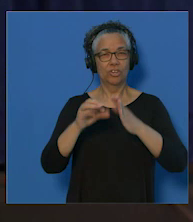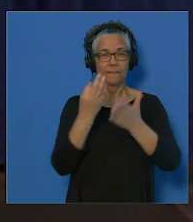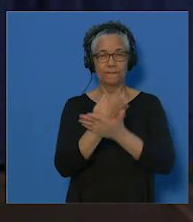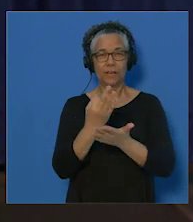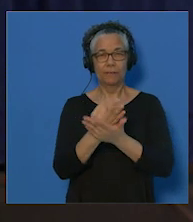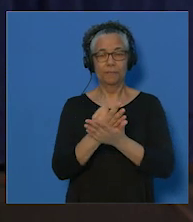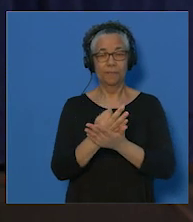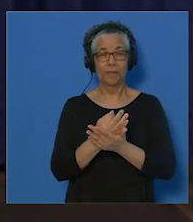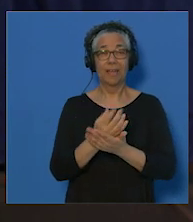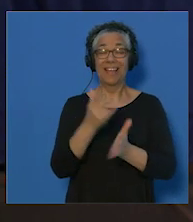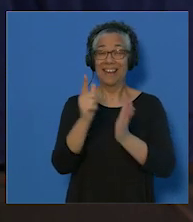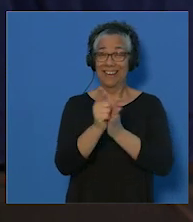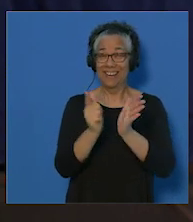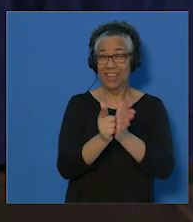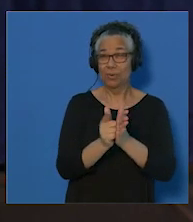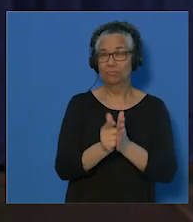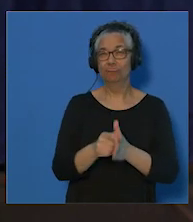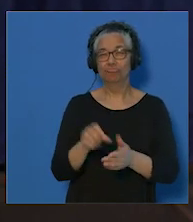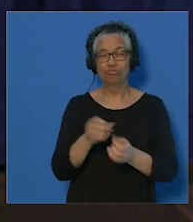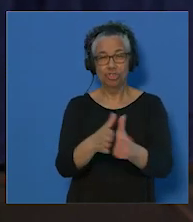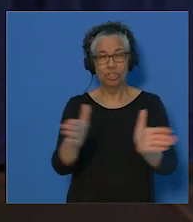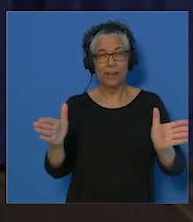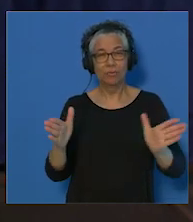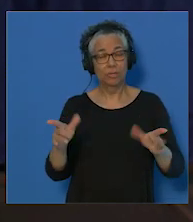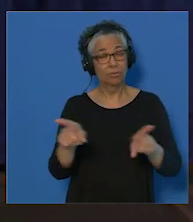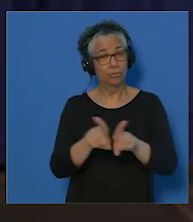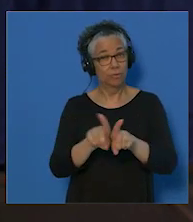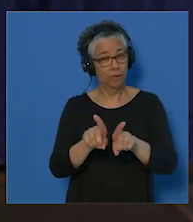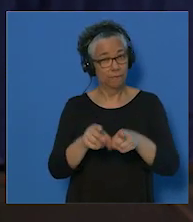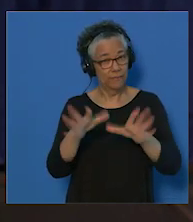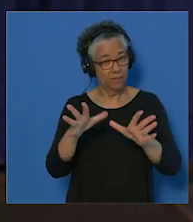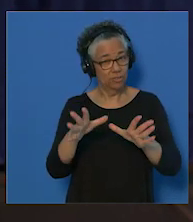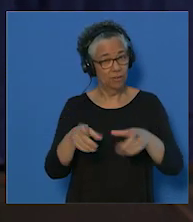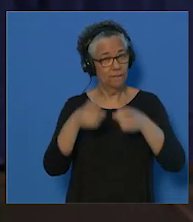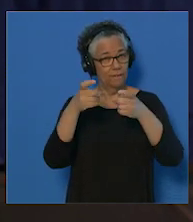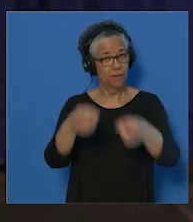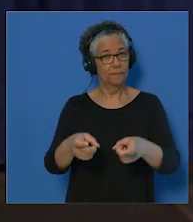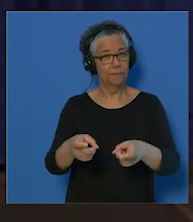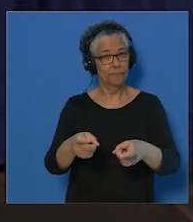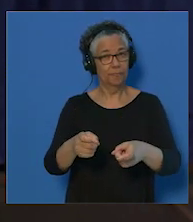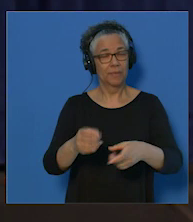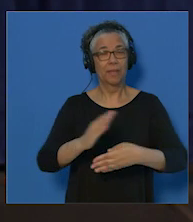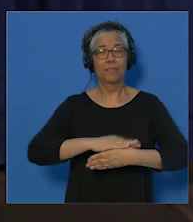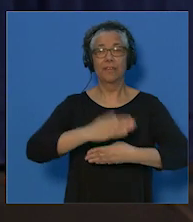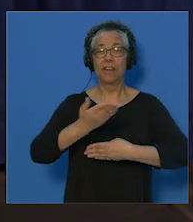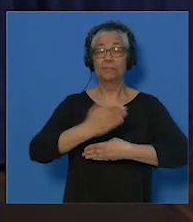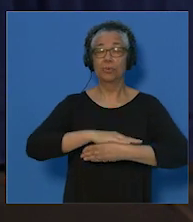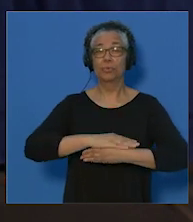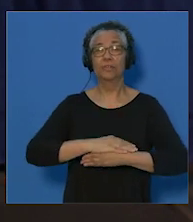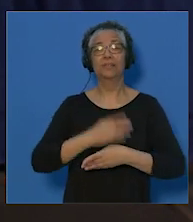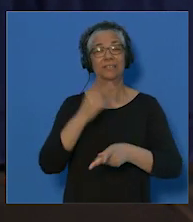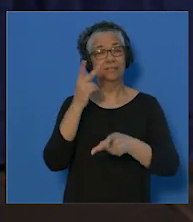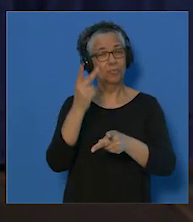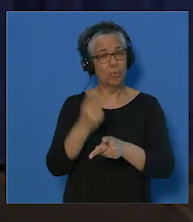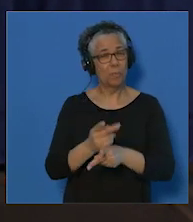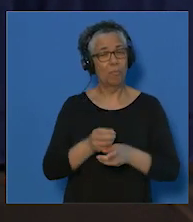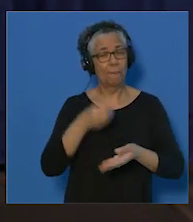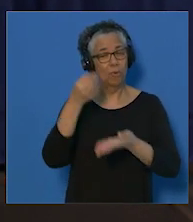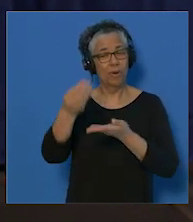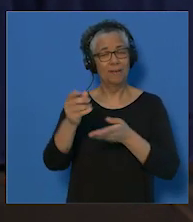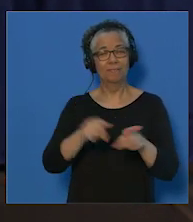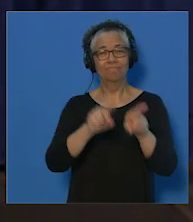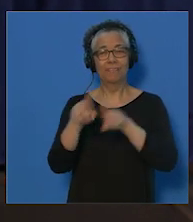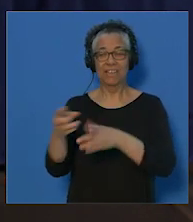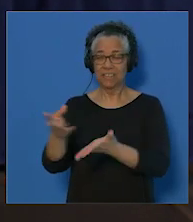have already provided an initial contribution to the fund. The laptops will be procured in stages as funds are raised, and the distribution